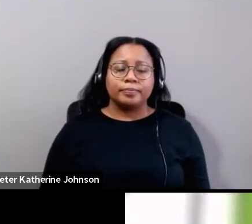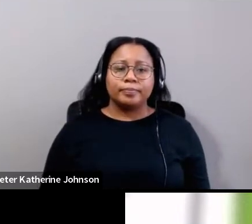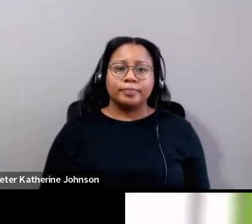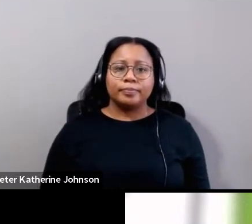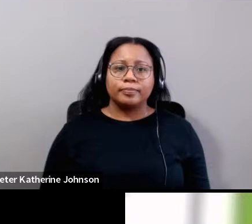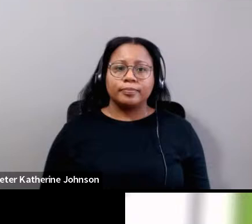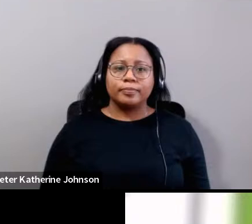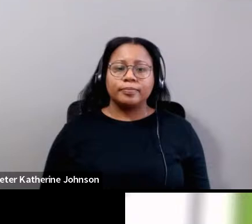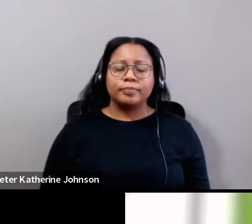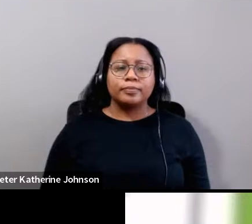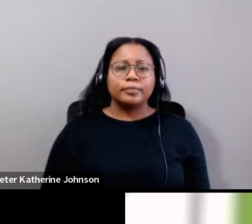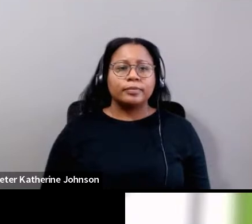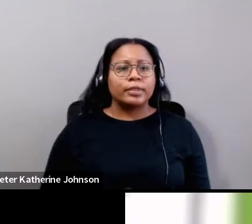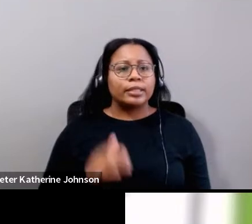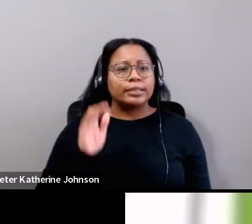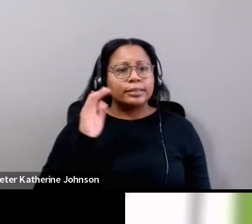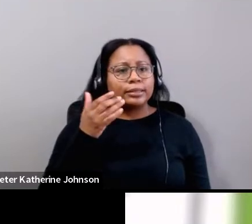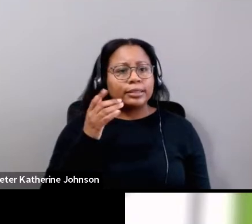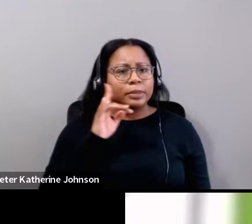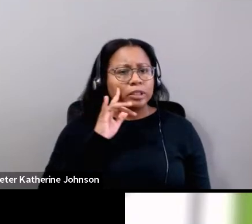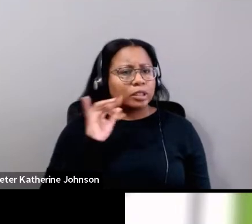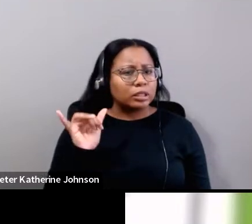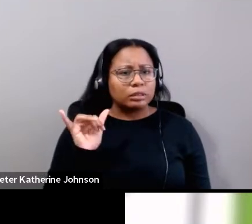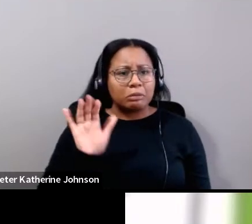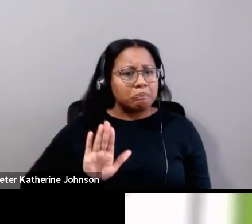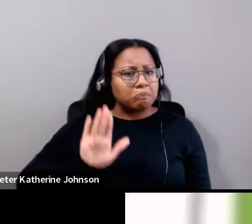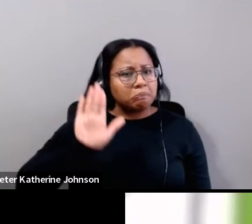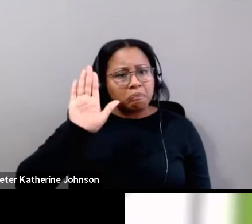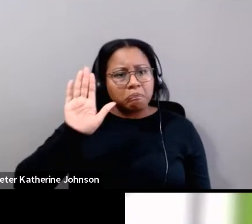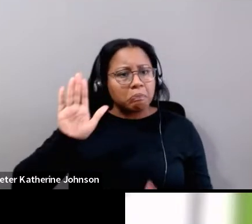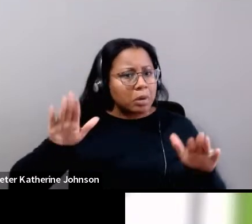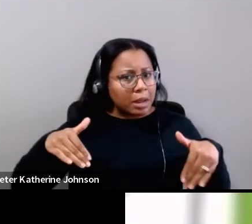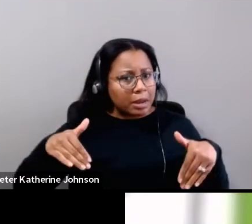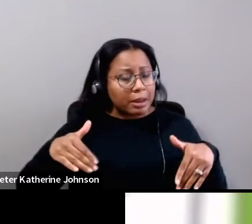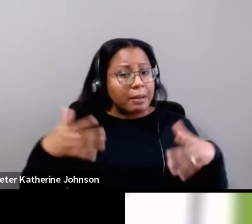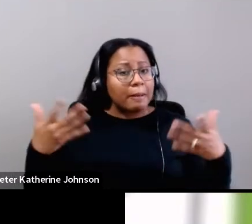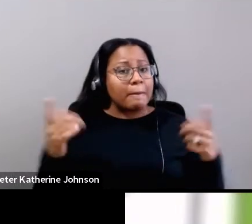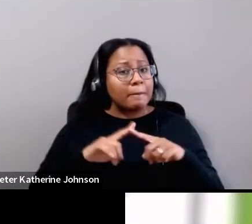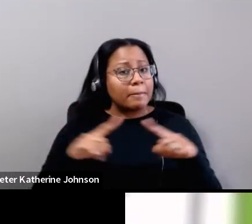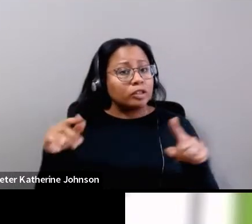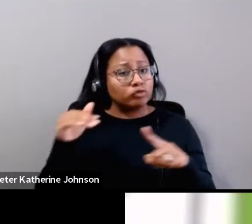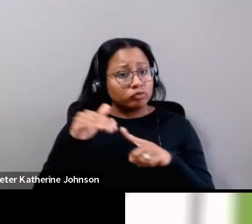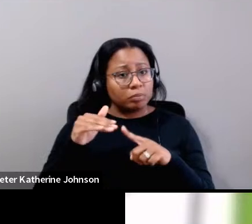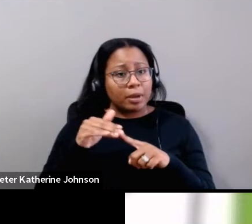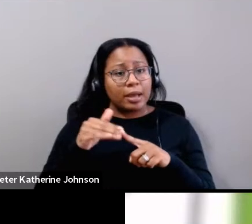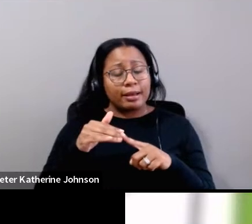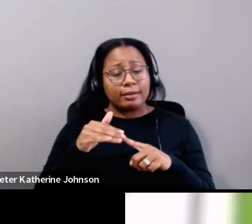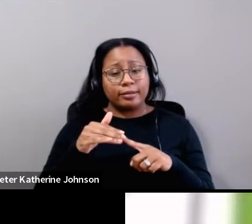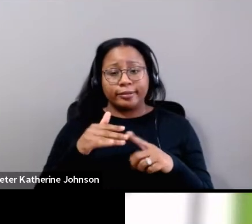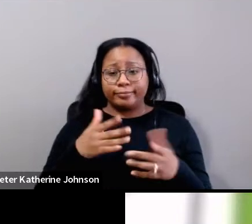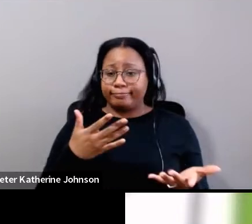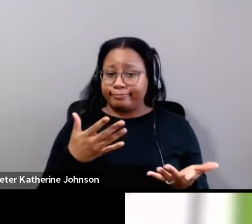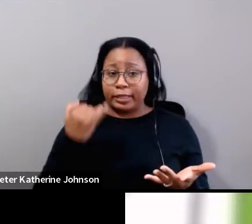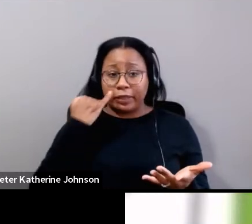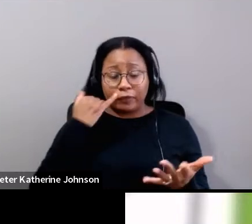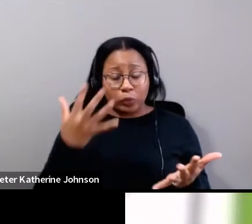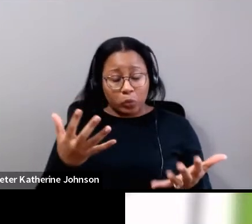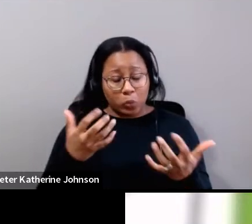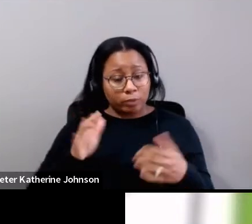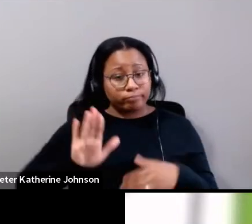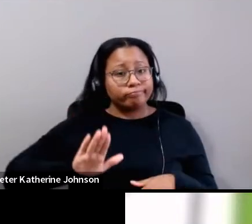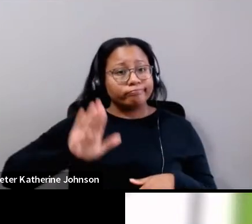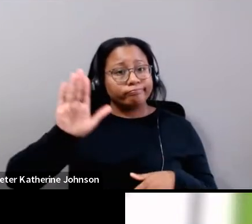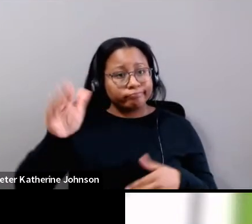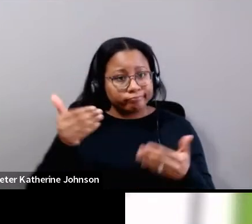It doesn't look like anyone has their hand raised, but as a reminder, feel free to do so if you want to ask a question